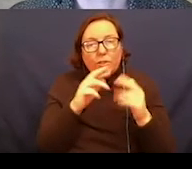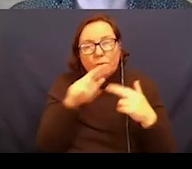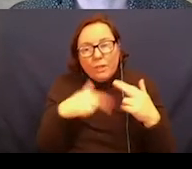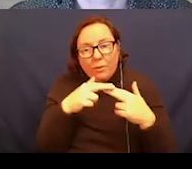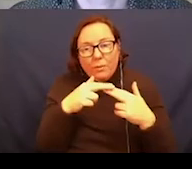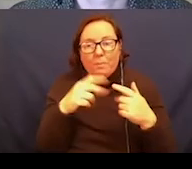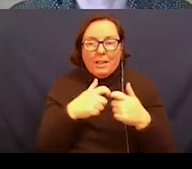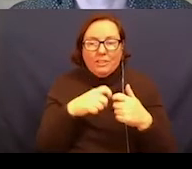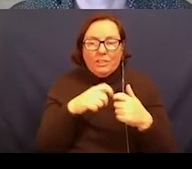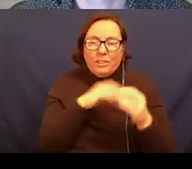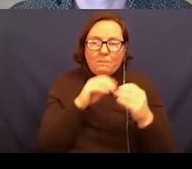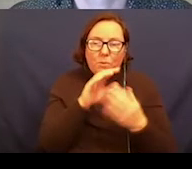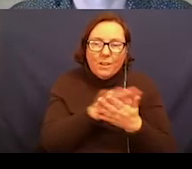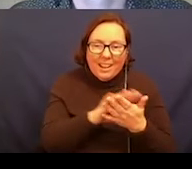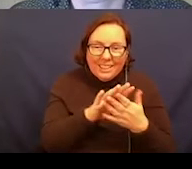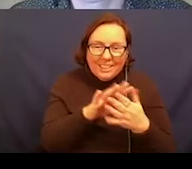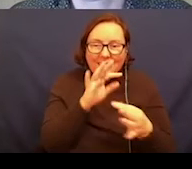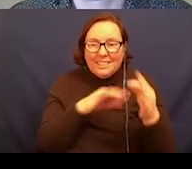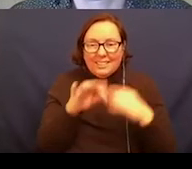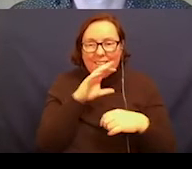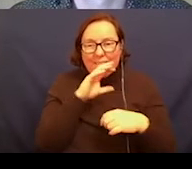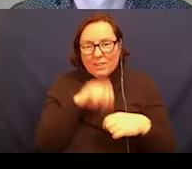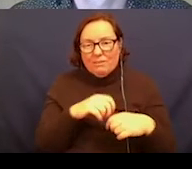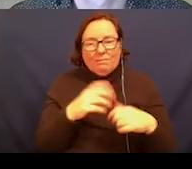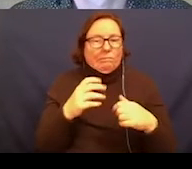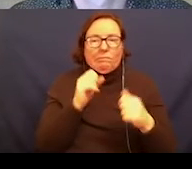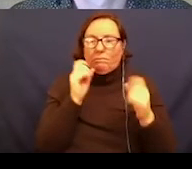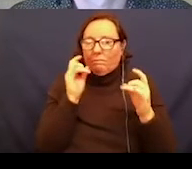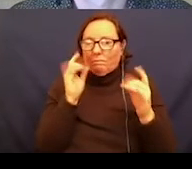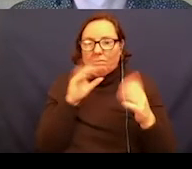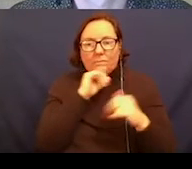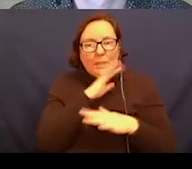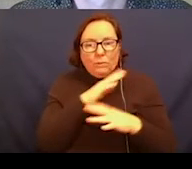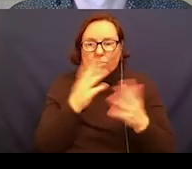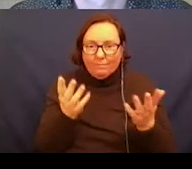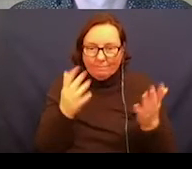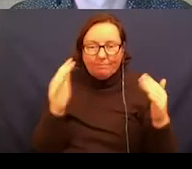negotiating affordable, stable electric rates,